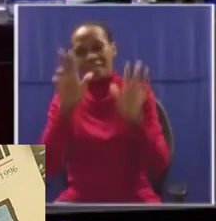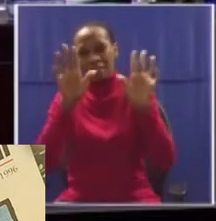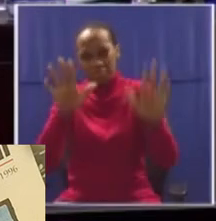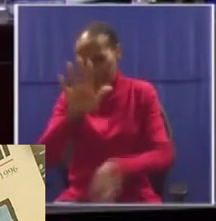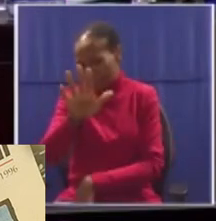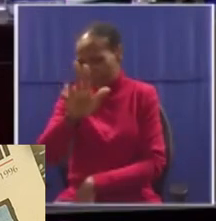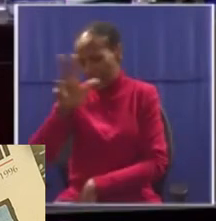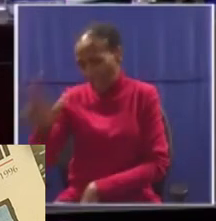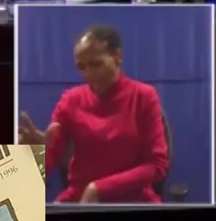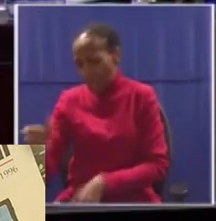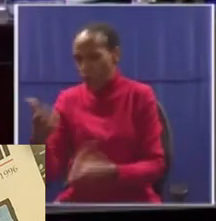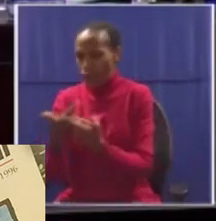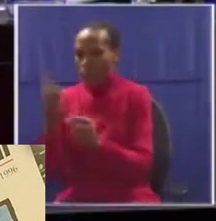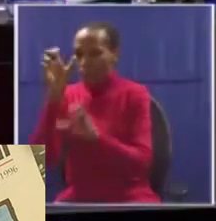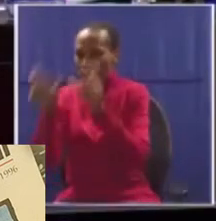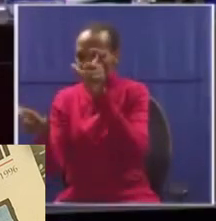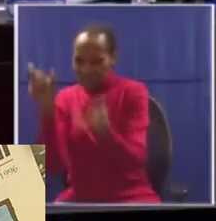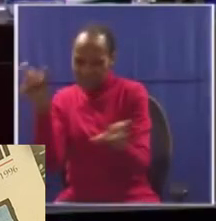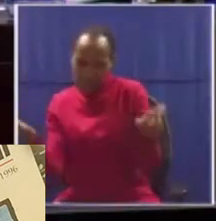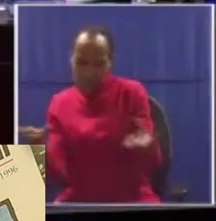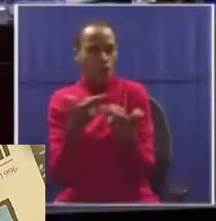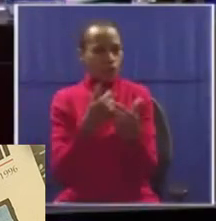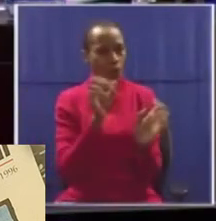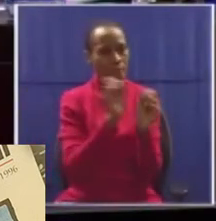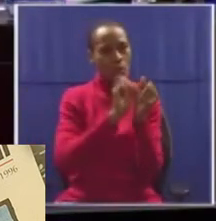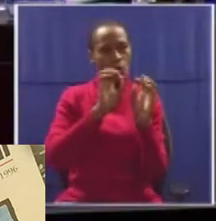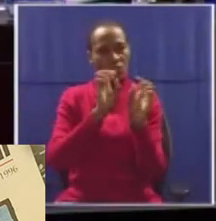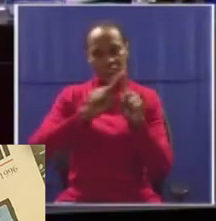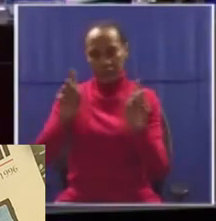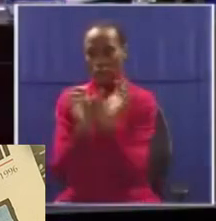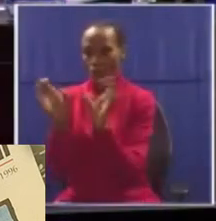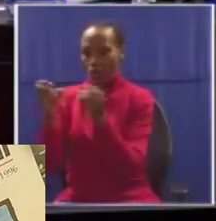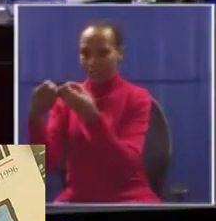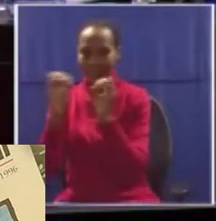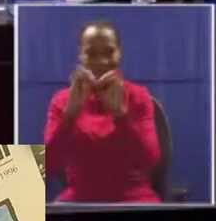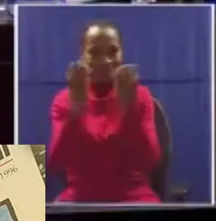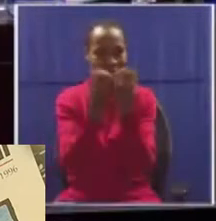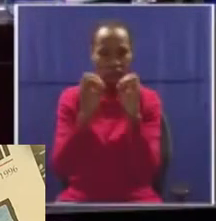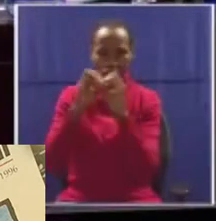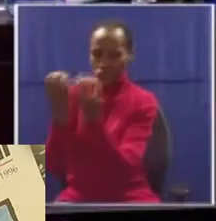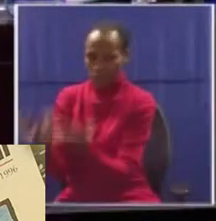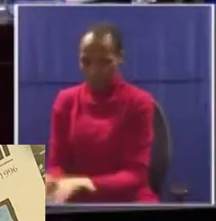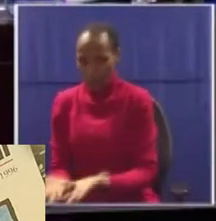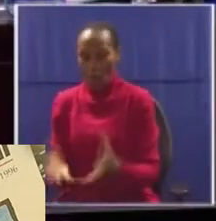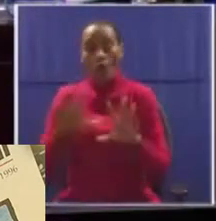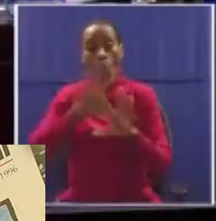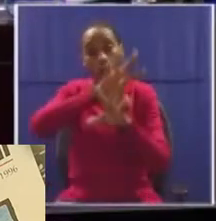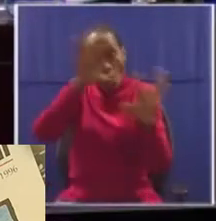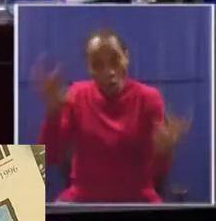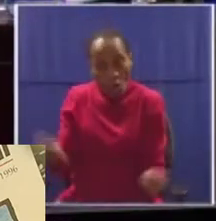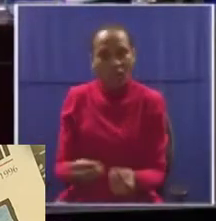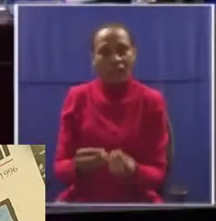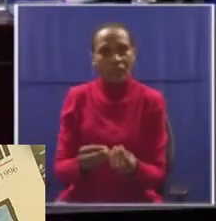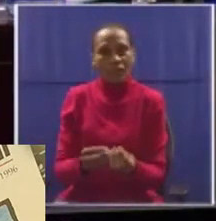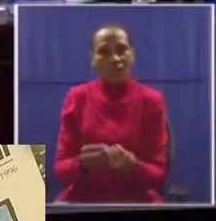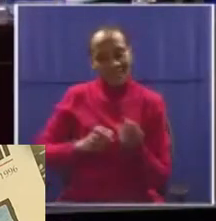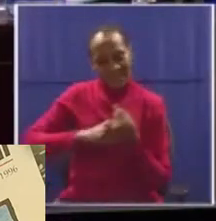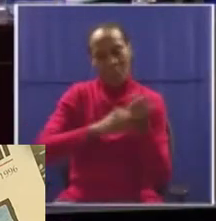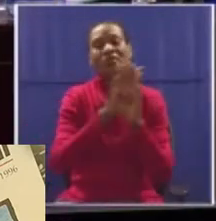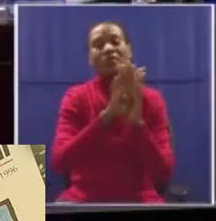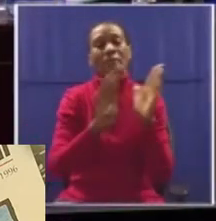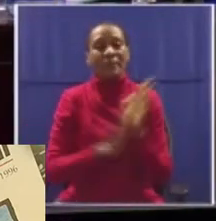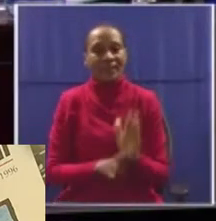individuals and organizations the majority of the submissions were in support of the bill